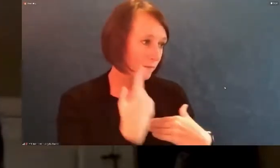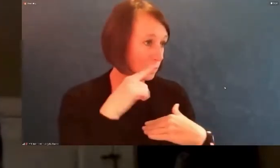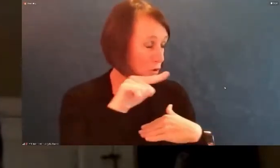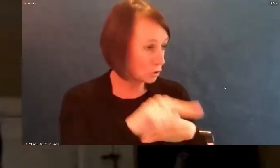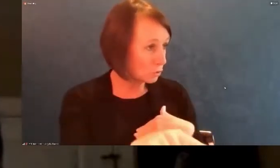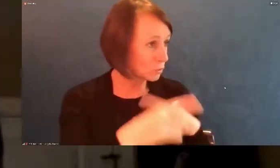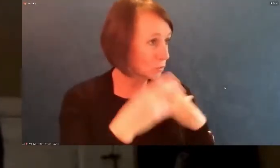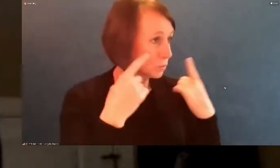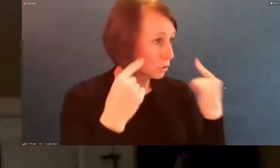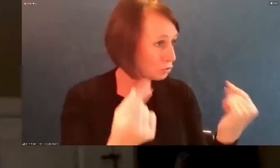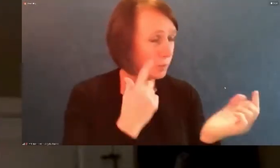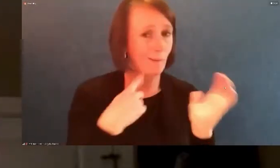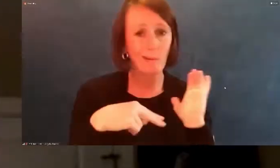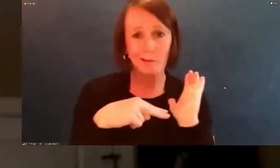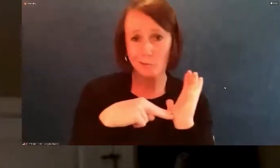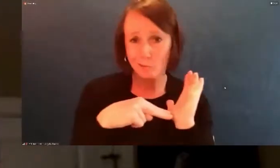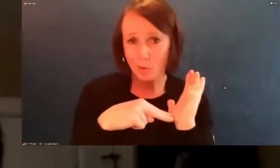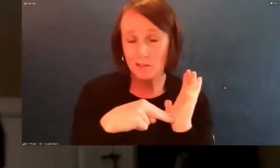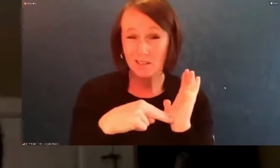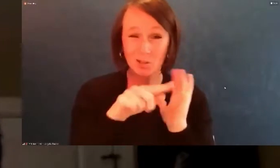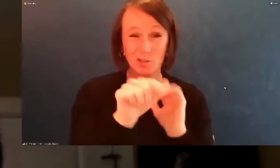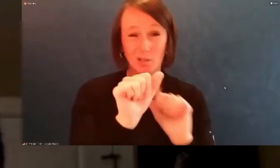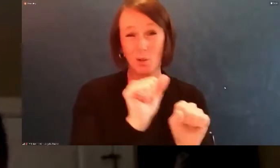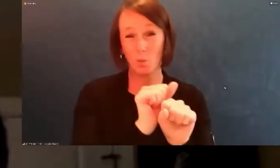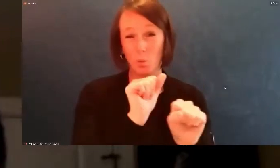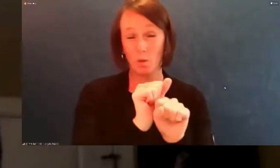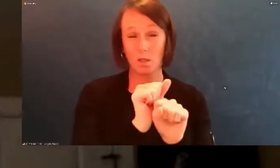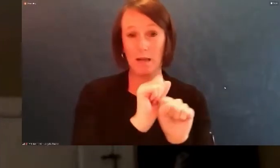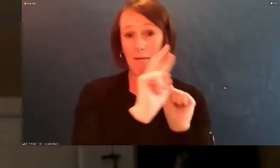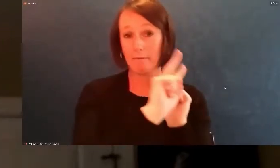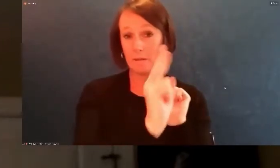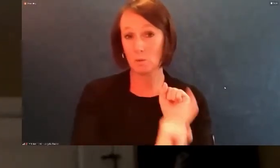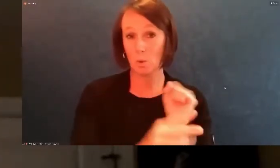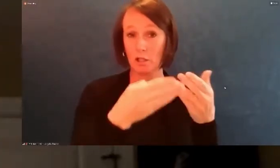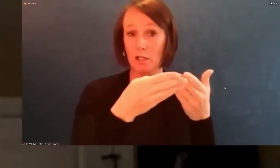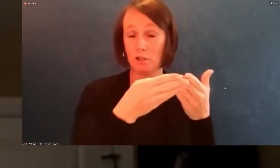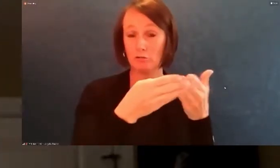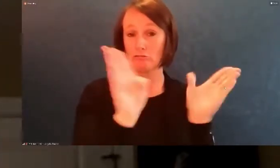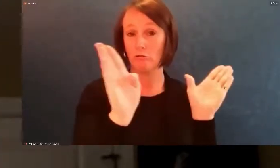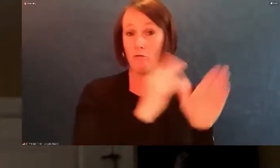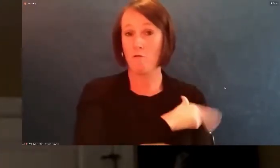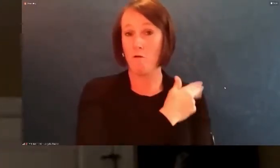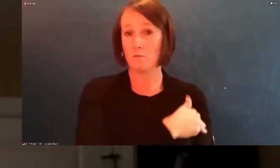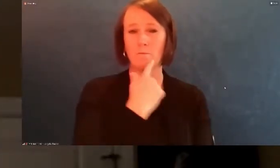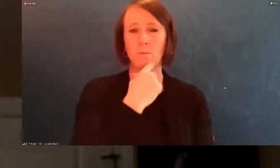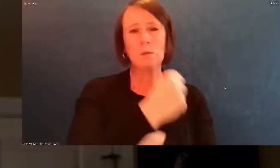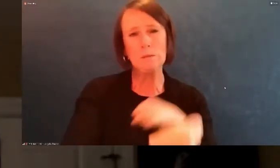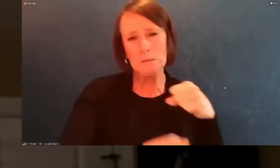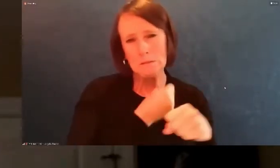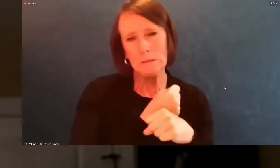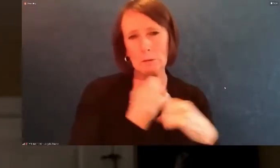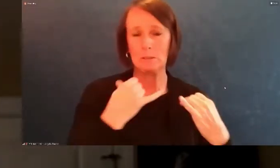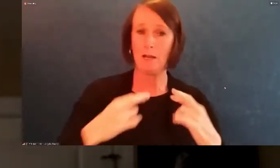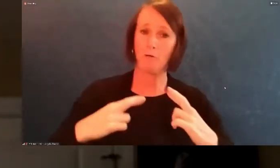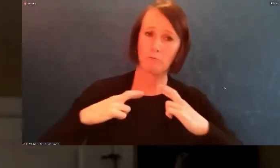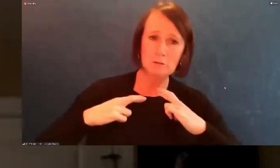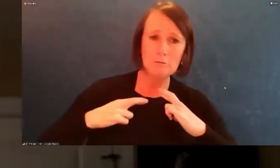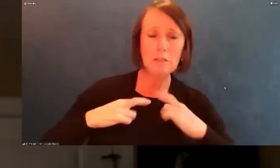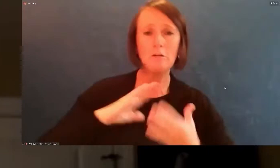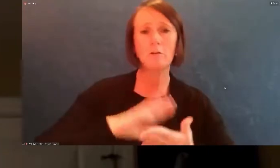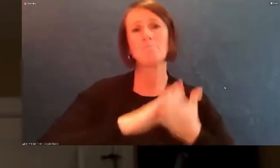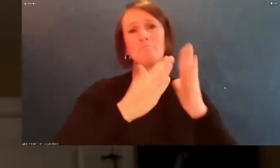retired nurse, you worked at Victoria General for years and years, and you helped so many people in your new role as an